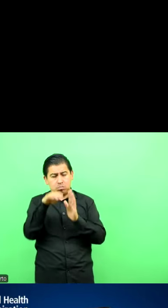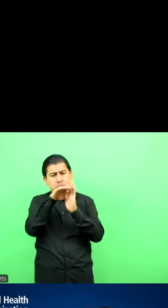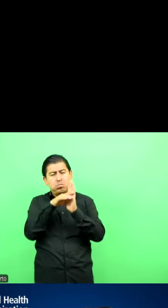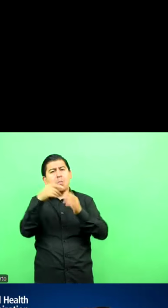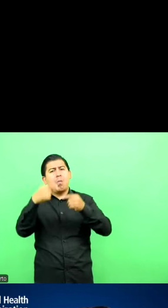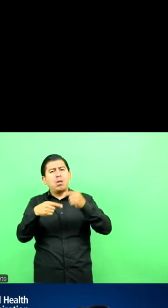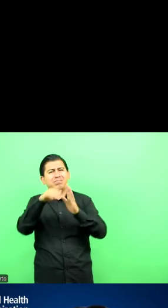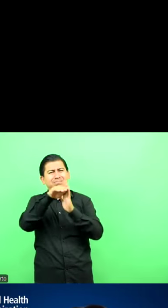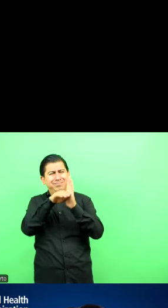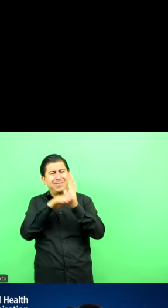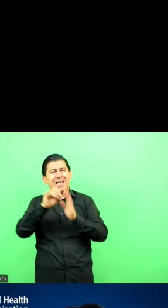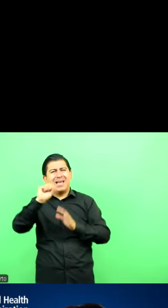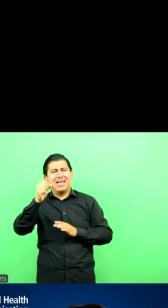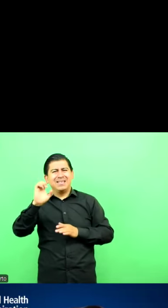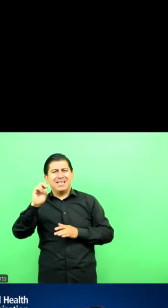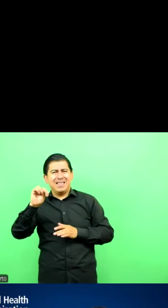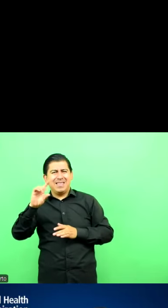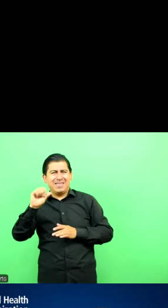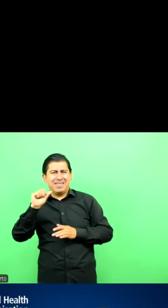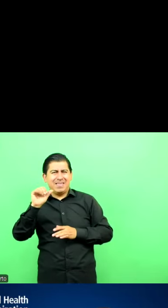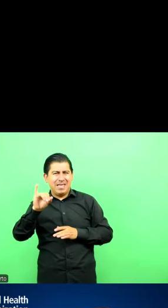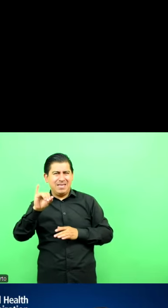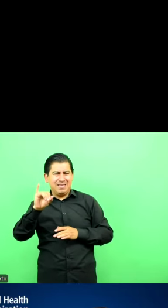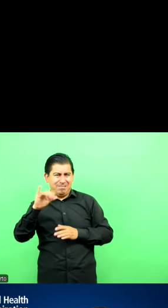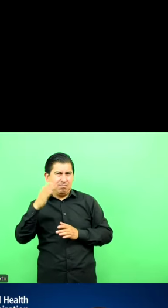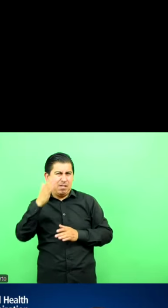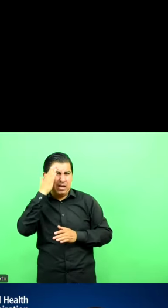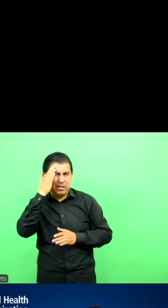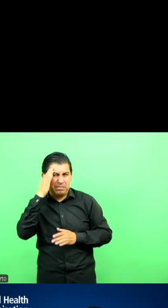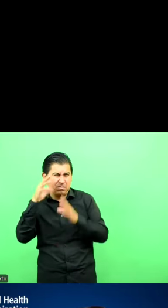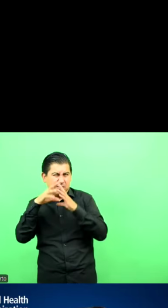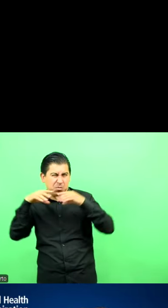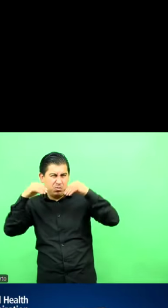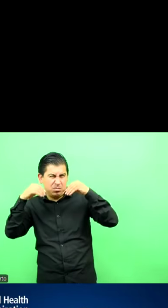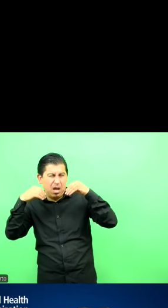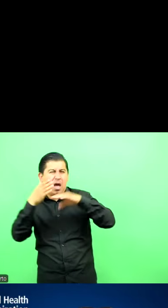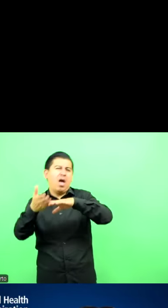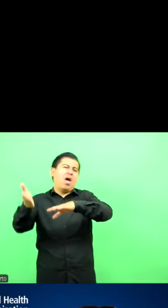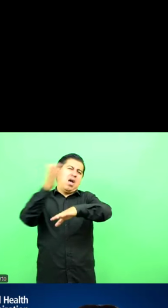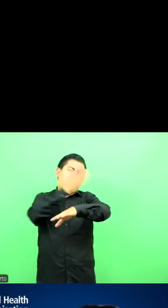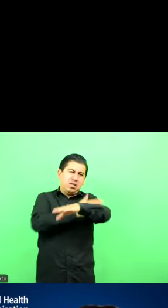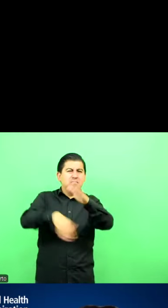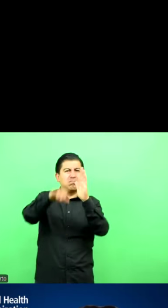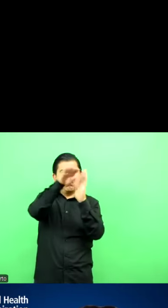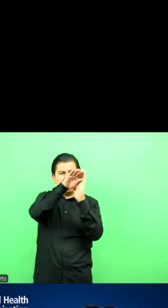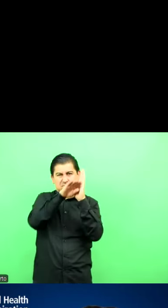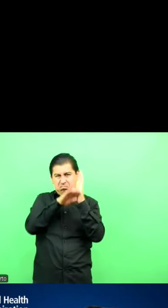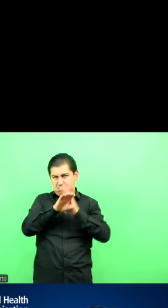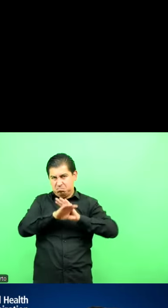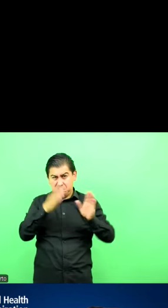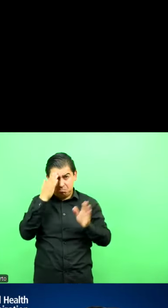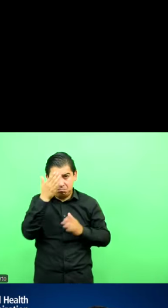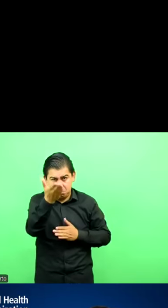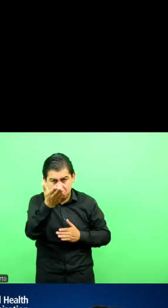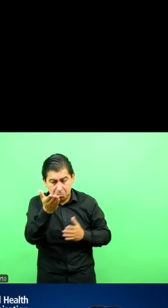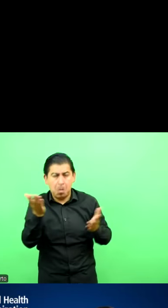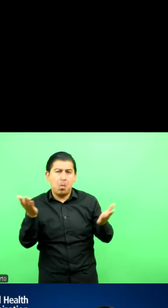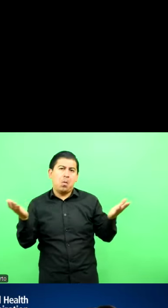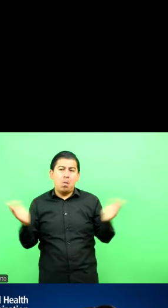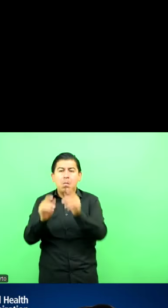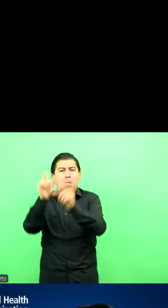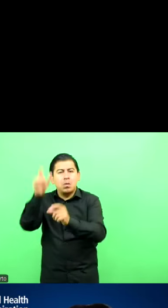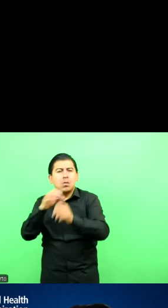regulations. Addressing the challenges of elderly population is one of the key issue discussed under